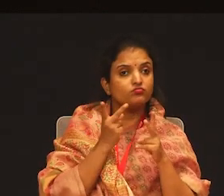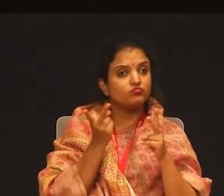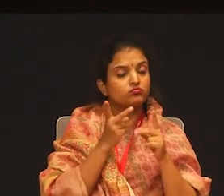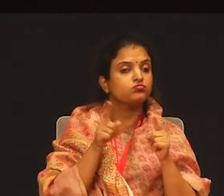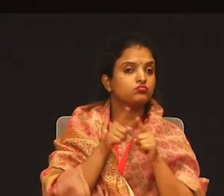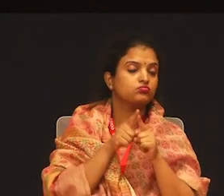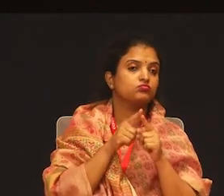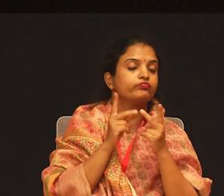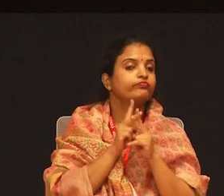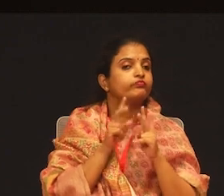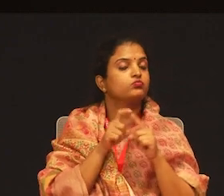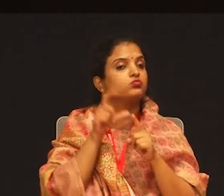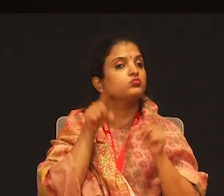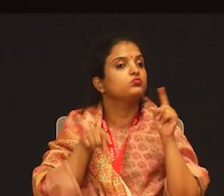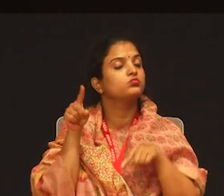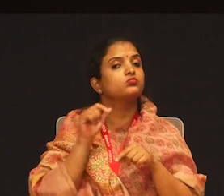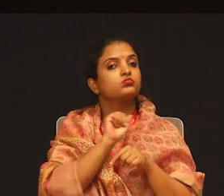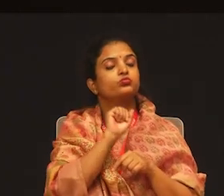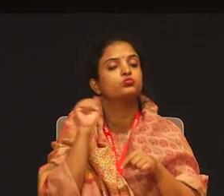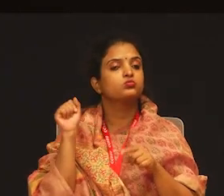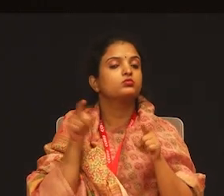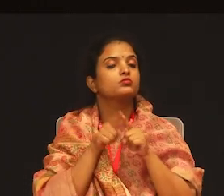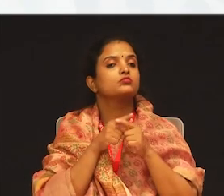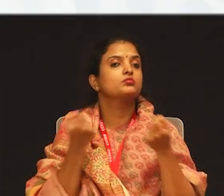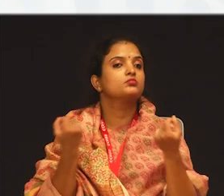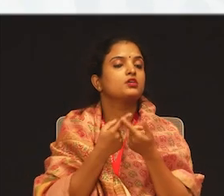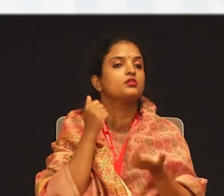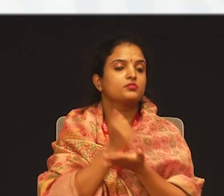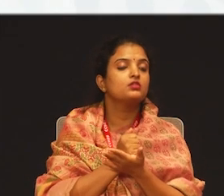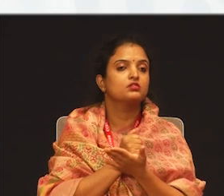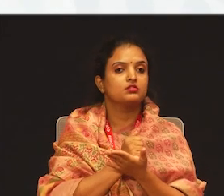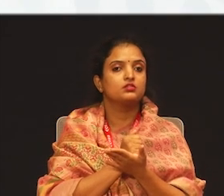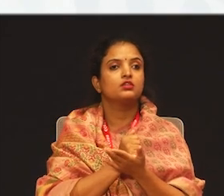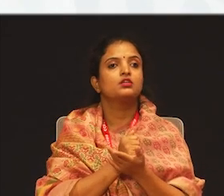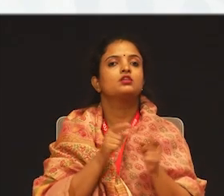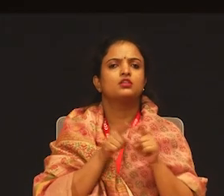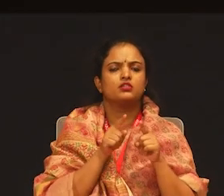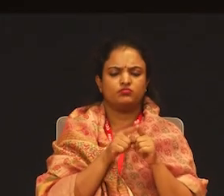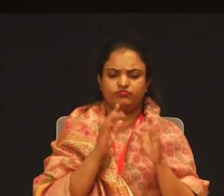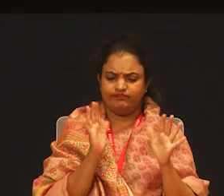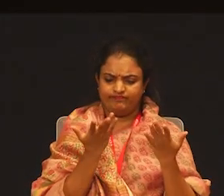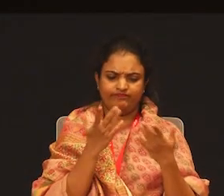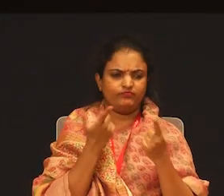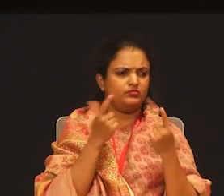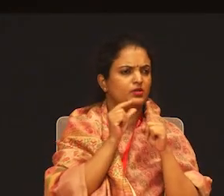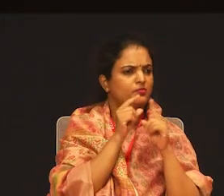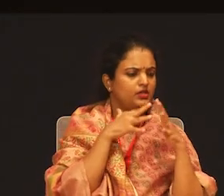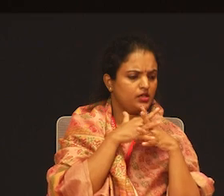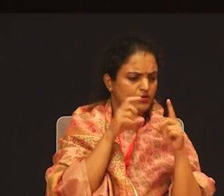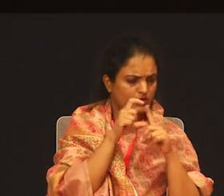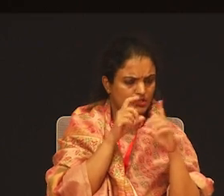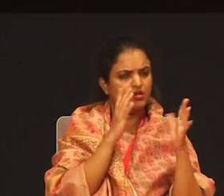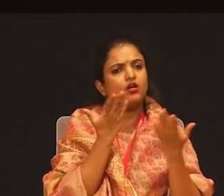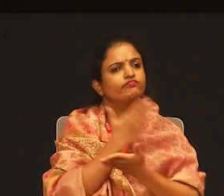the diverse needs of all students, including those with disabilities and with different